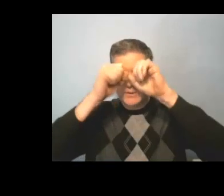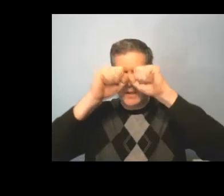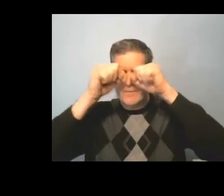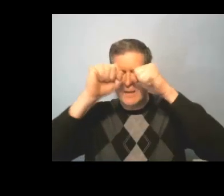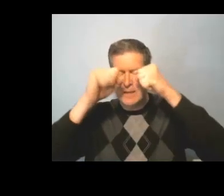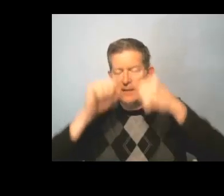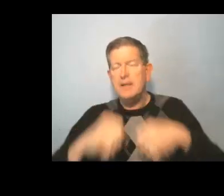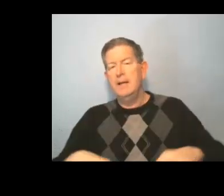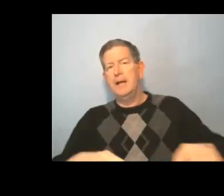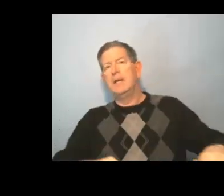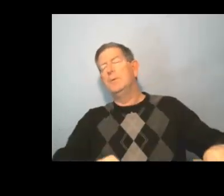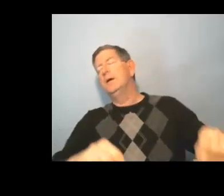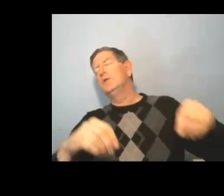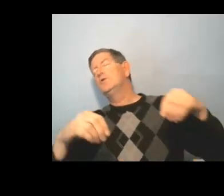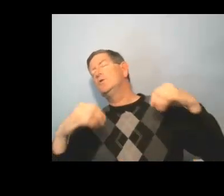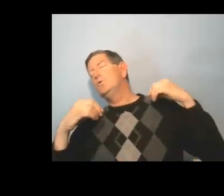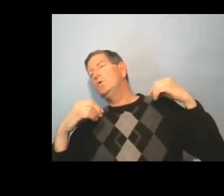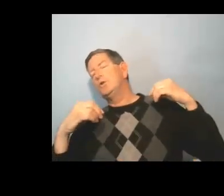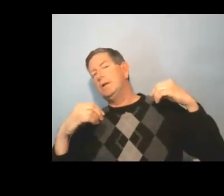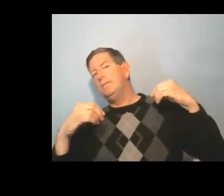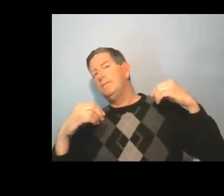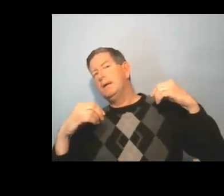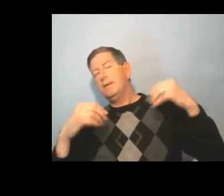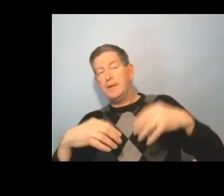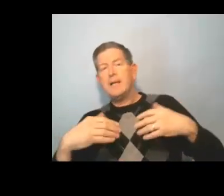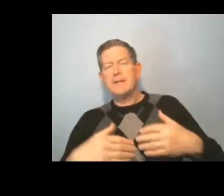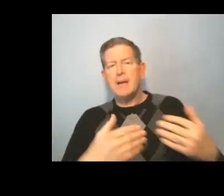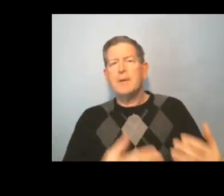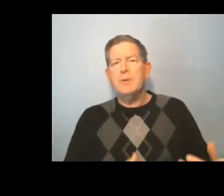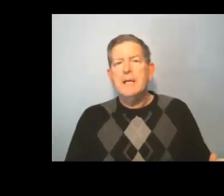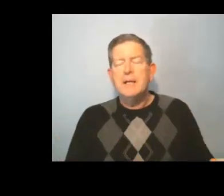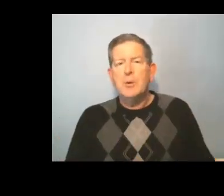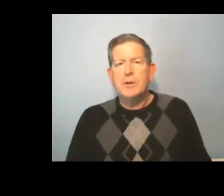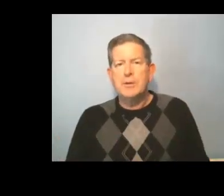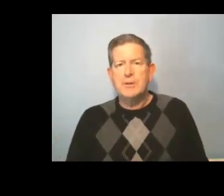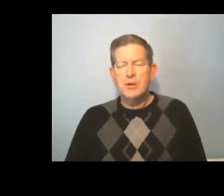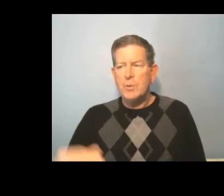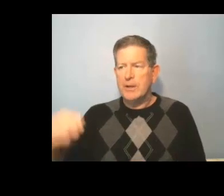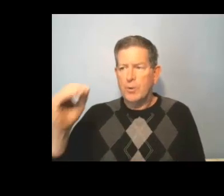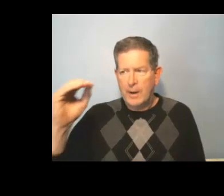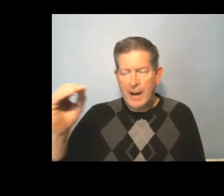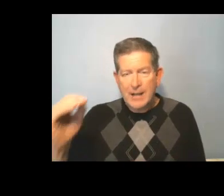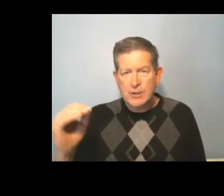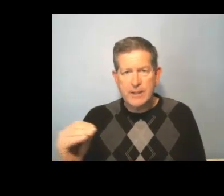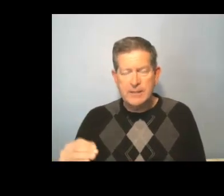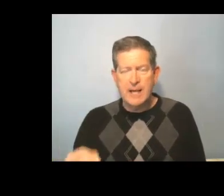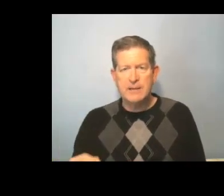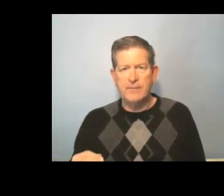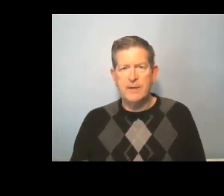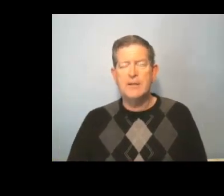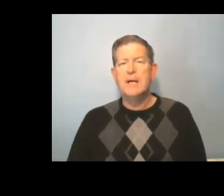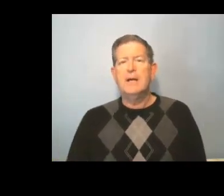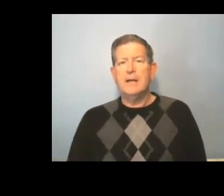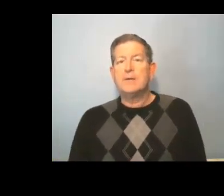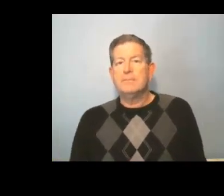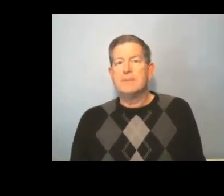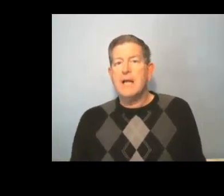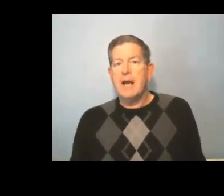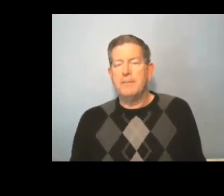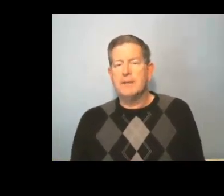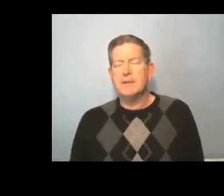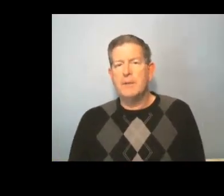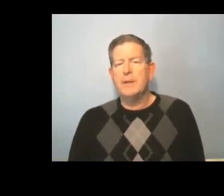with se réveiller and ending with se coucher. The next element you need in order to situate chronologically these activities